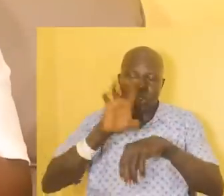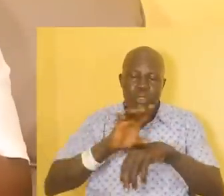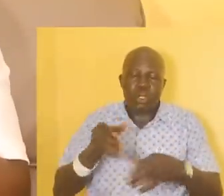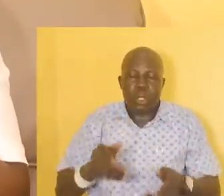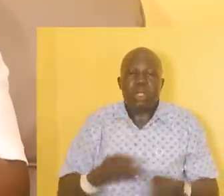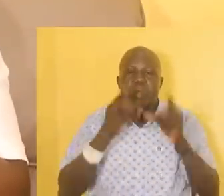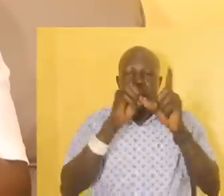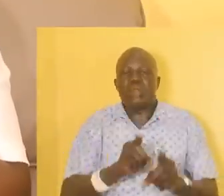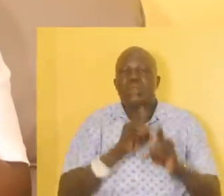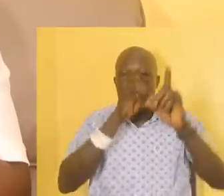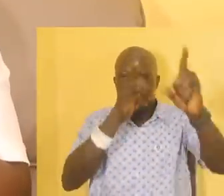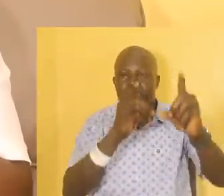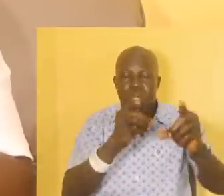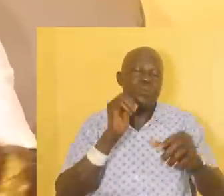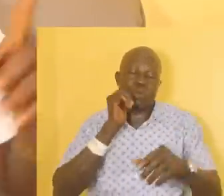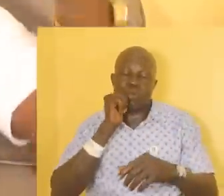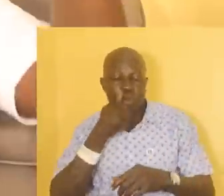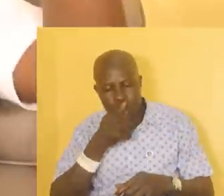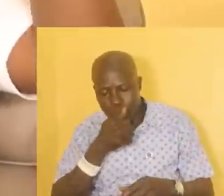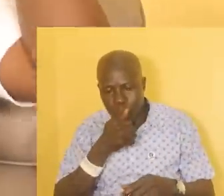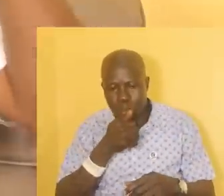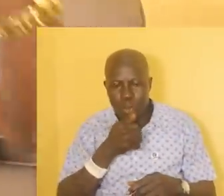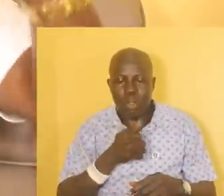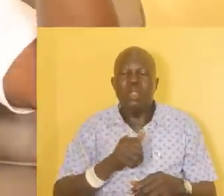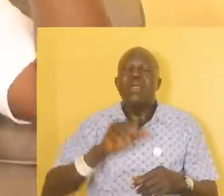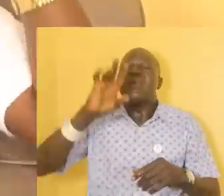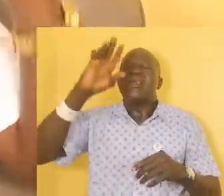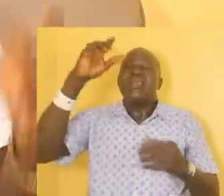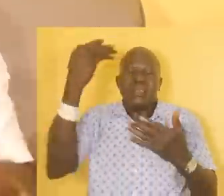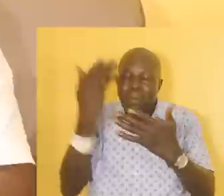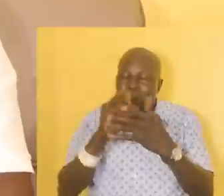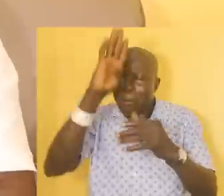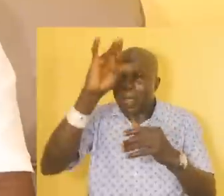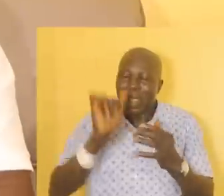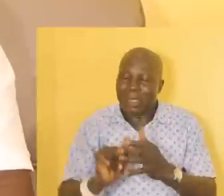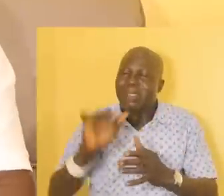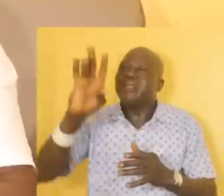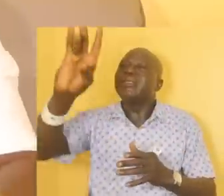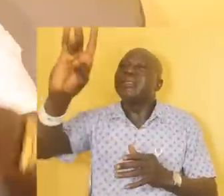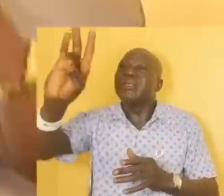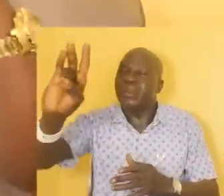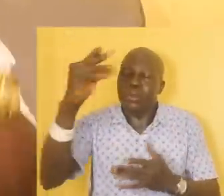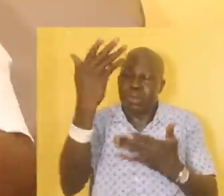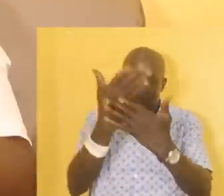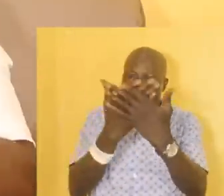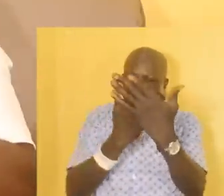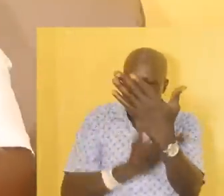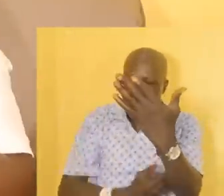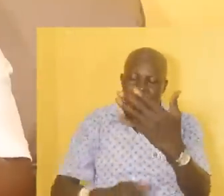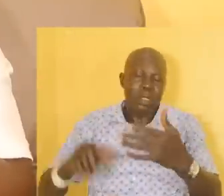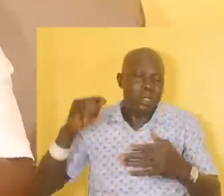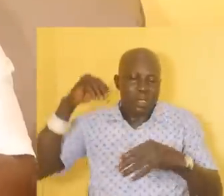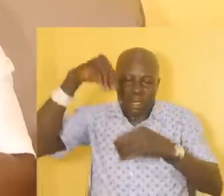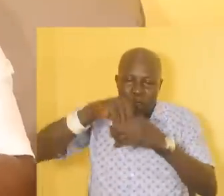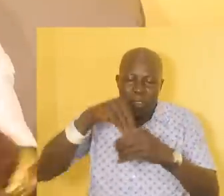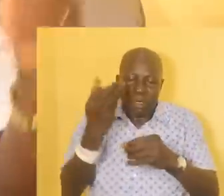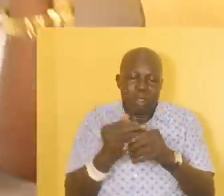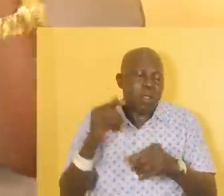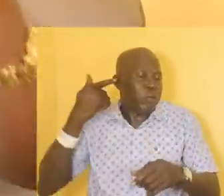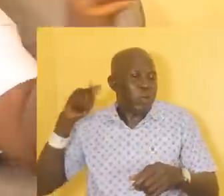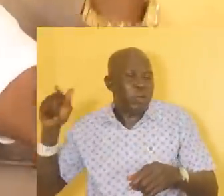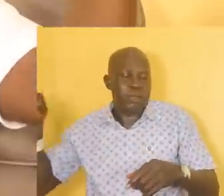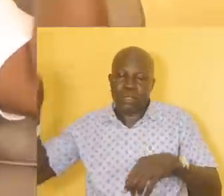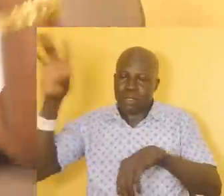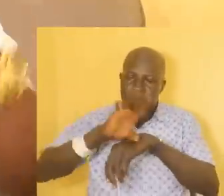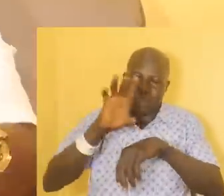launch it. It is your love, which is tomorrow. I go make day daddy by 7 a.m. Need see the Calvary Church. I see the Calvary Church. You